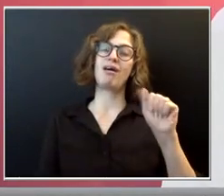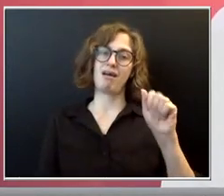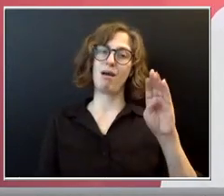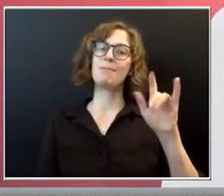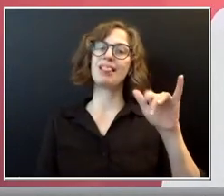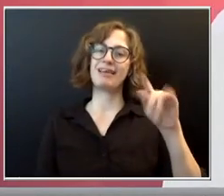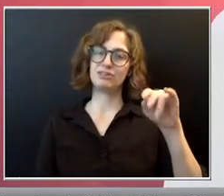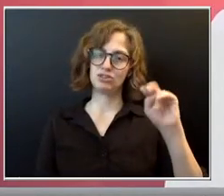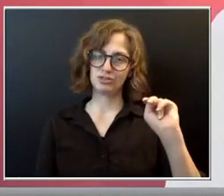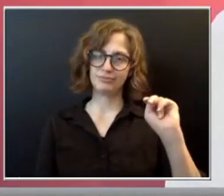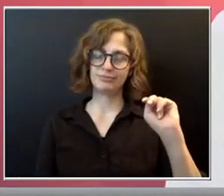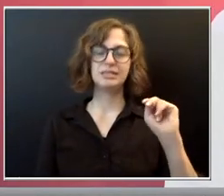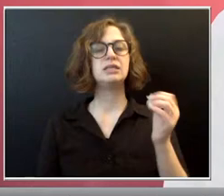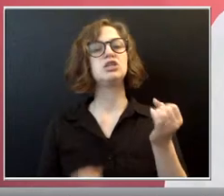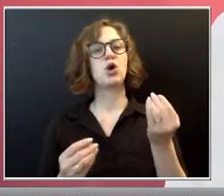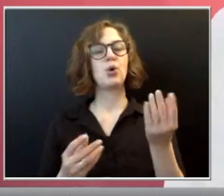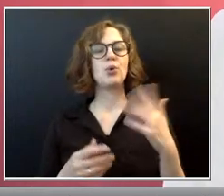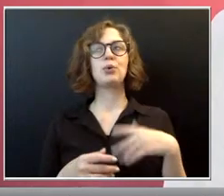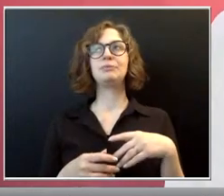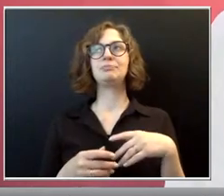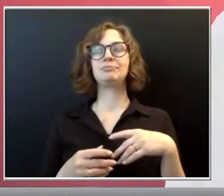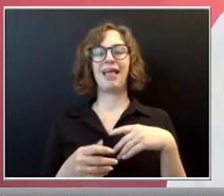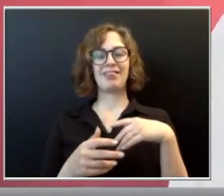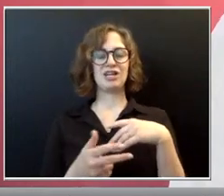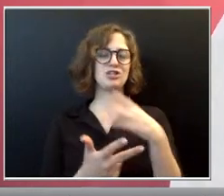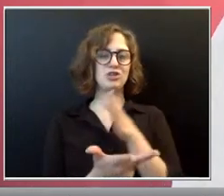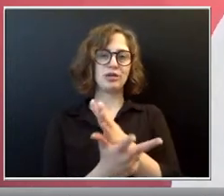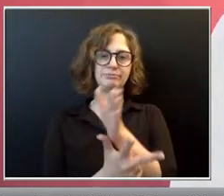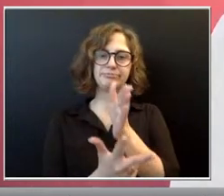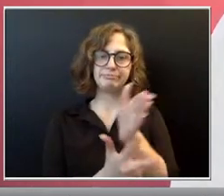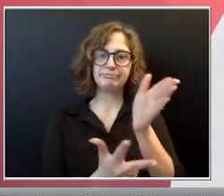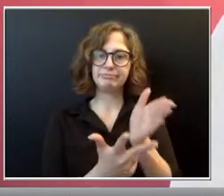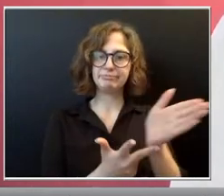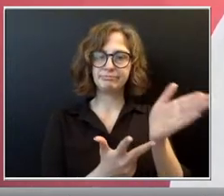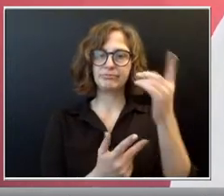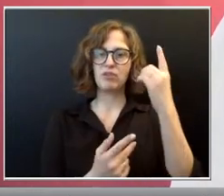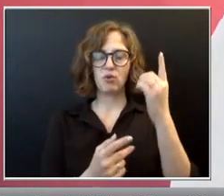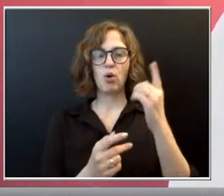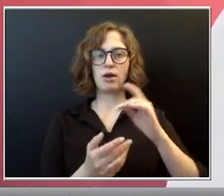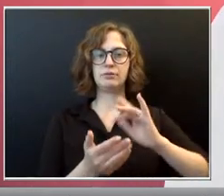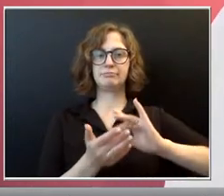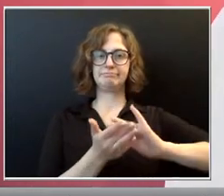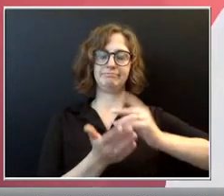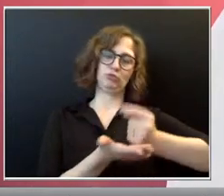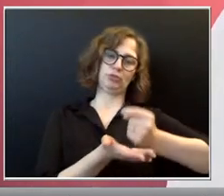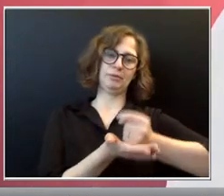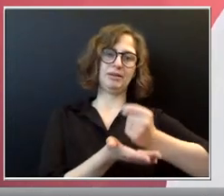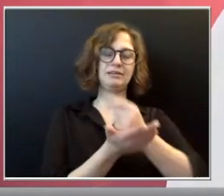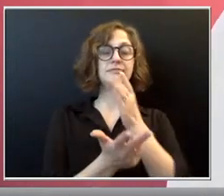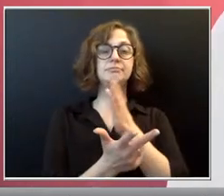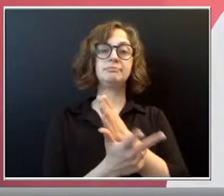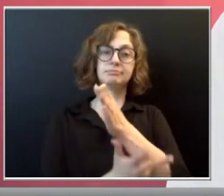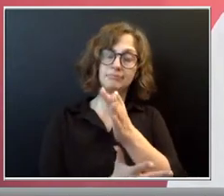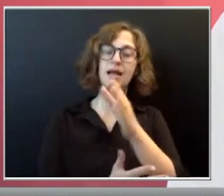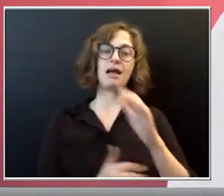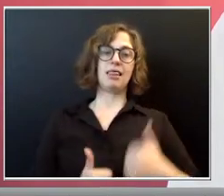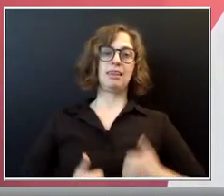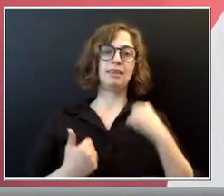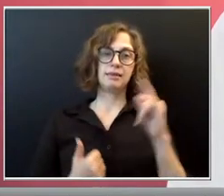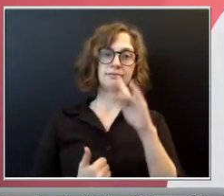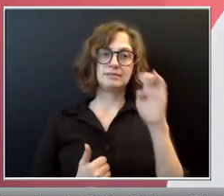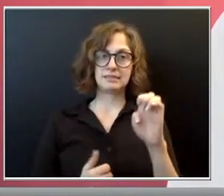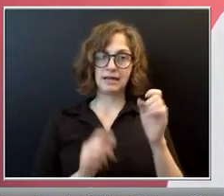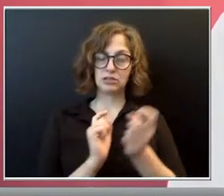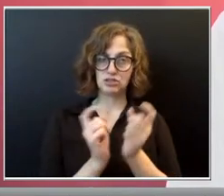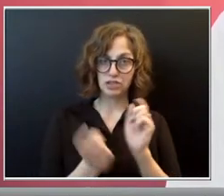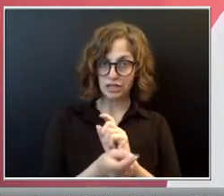to the management. One is lifestyle modifications. It's like the fuel to the fire with atrial fibrillation. And so we want to make sure we get control of the drivers for